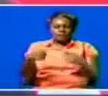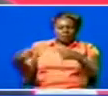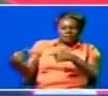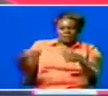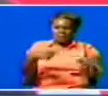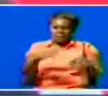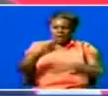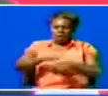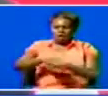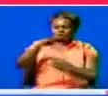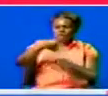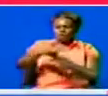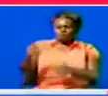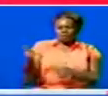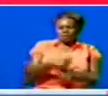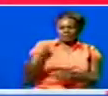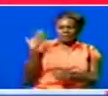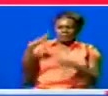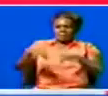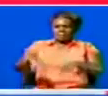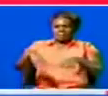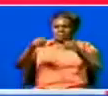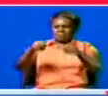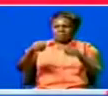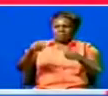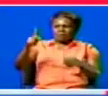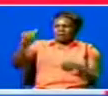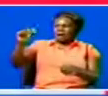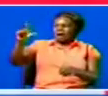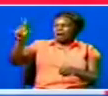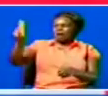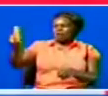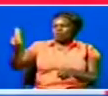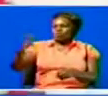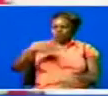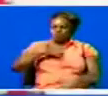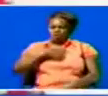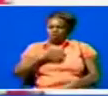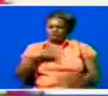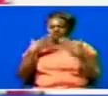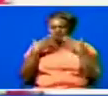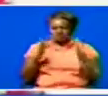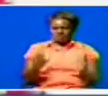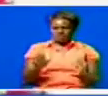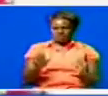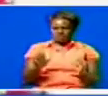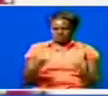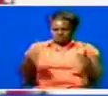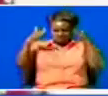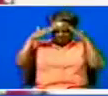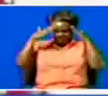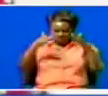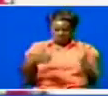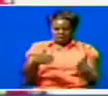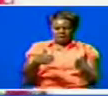his election last month. He takes over from Bishop Julius Kalu, who has retired. We commit ourselves to render